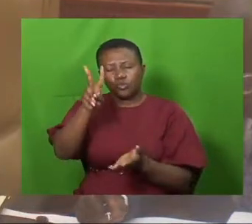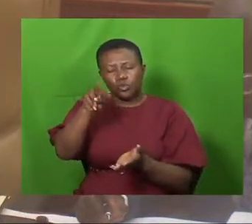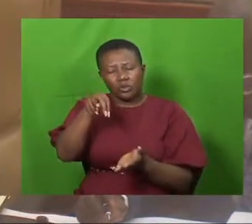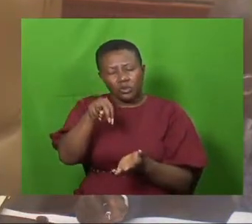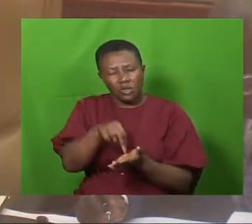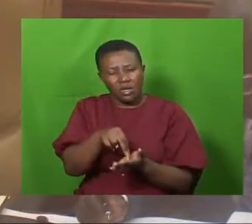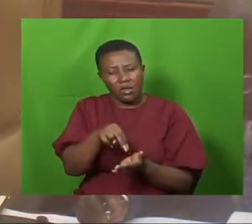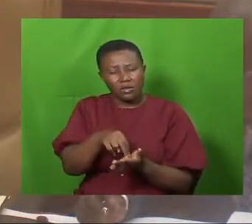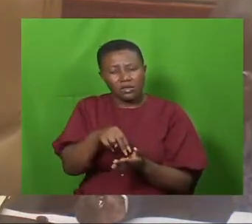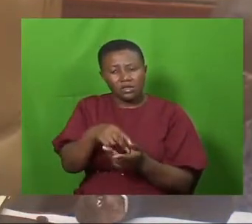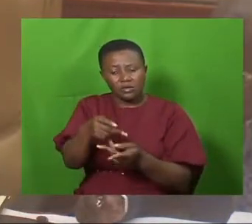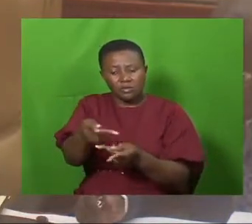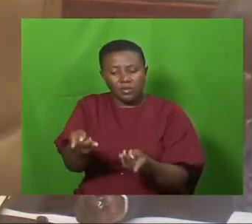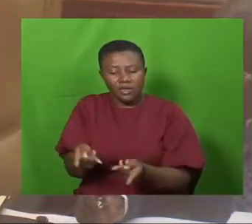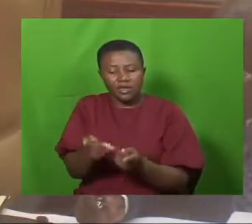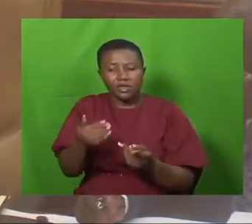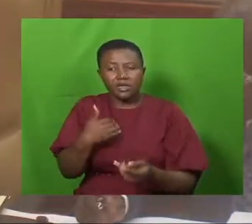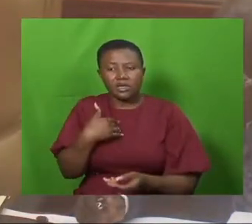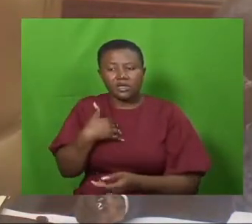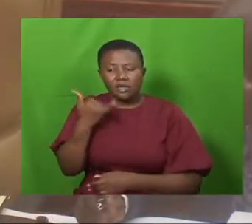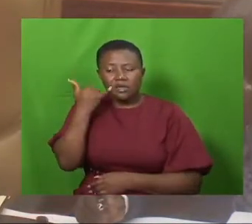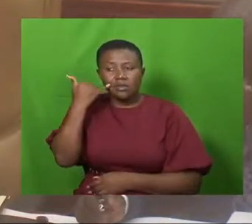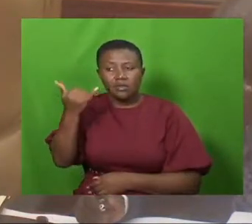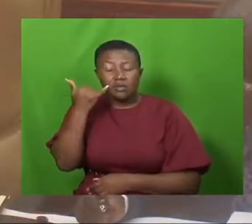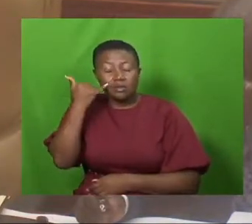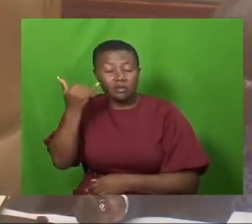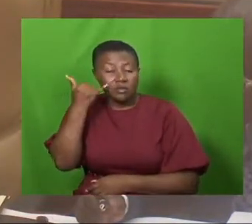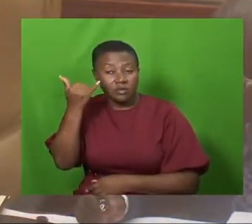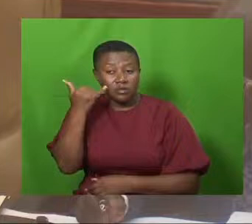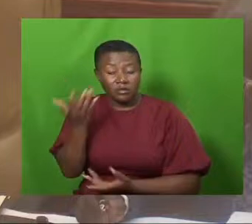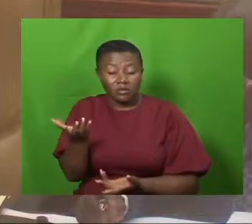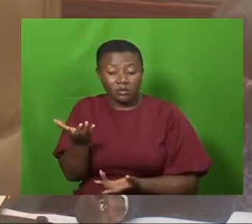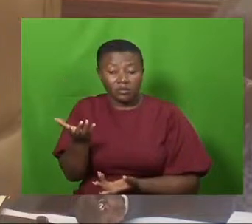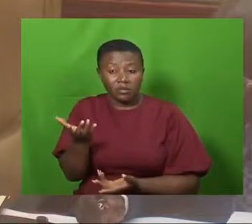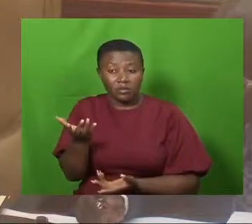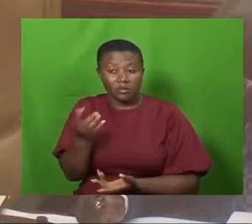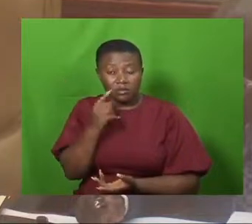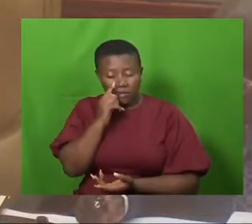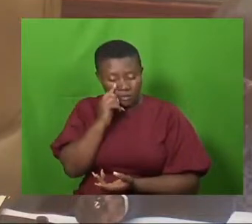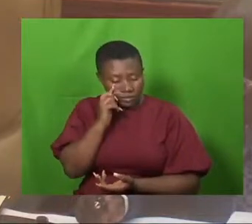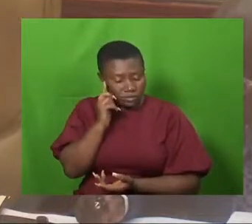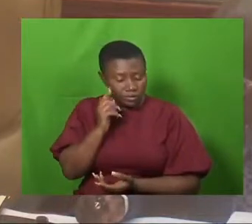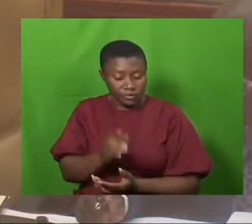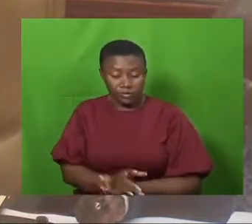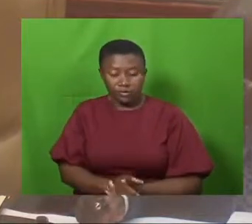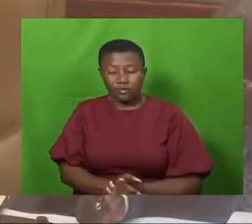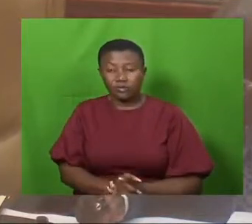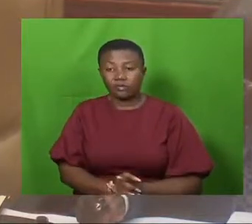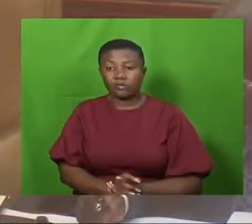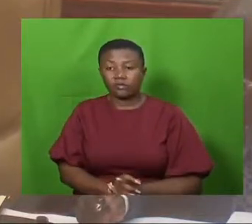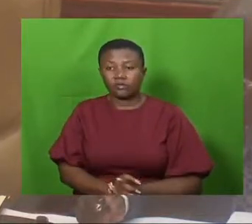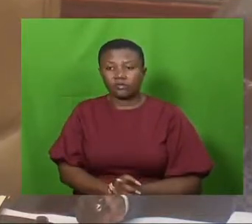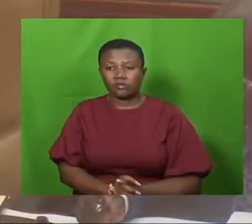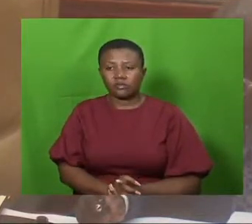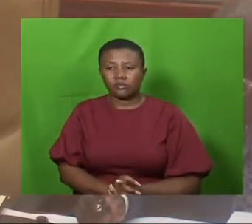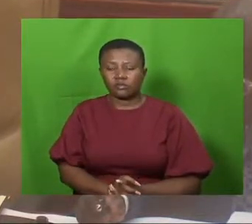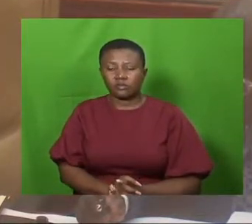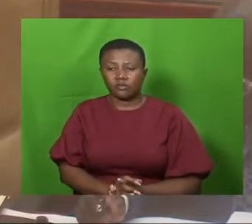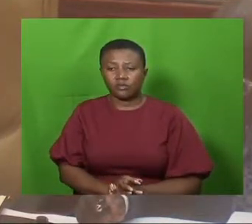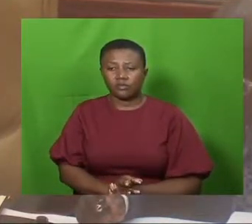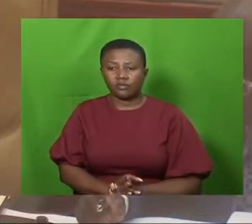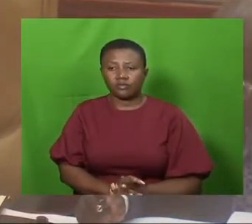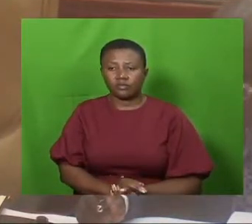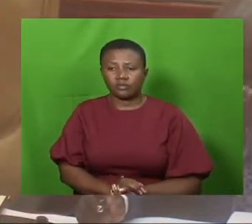out, connecting unconnected parts of this country and enabling all of our citizens living in those areas to be